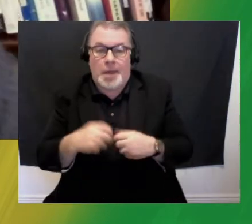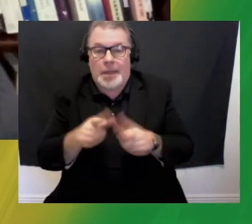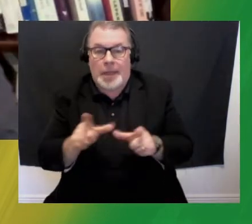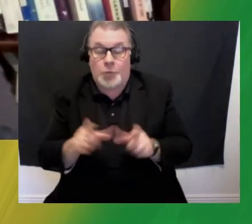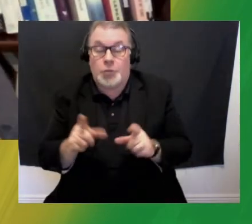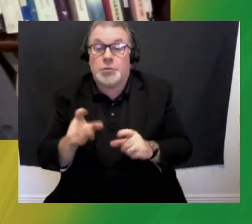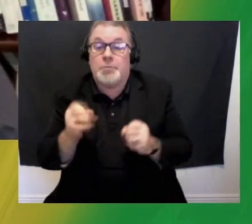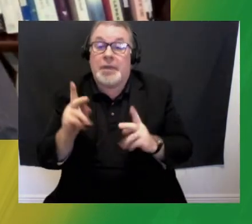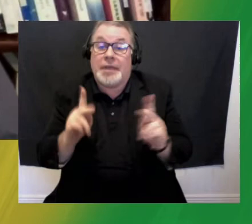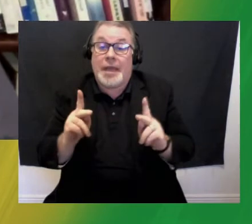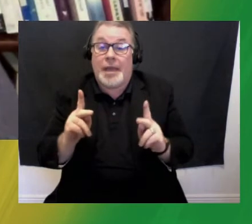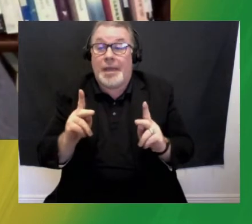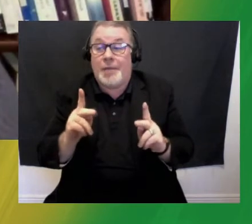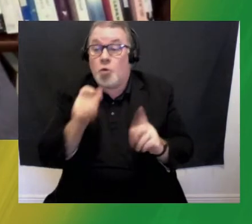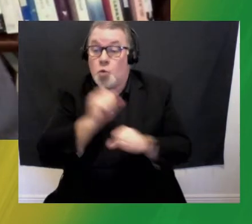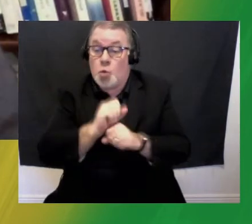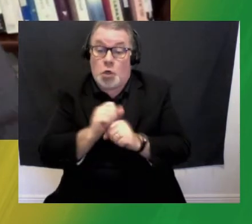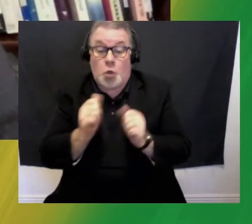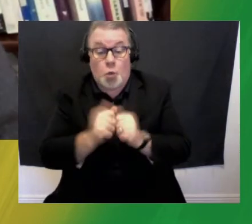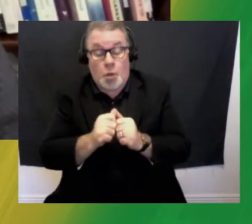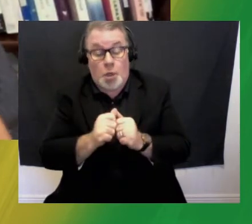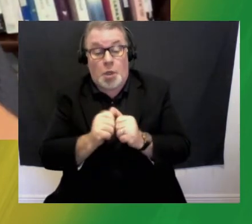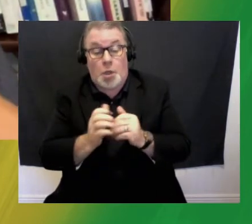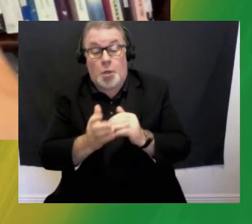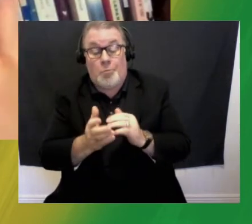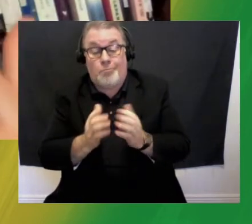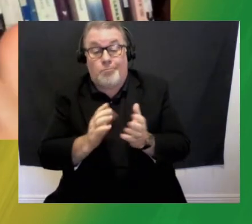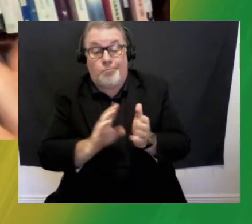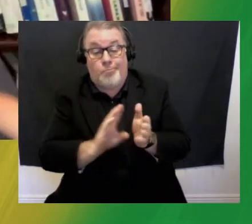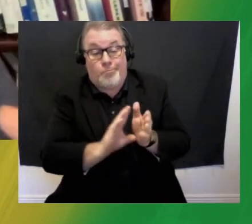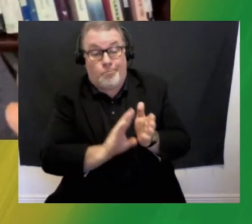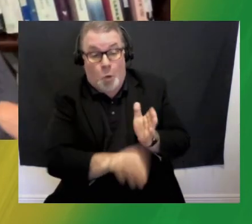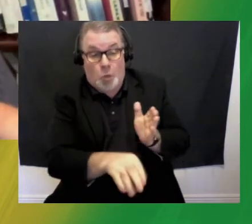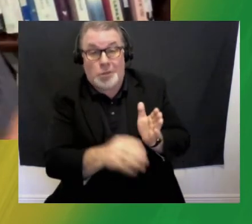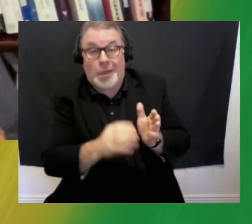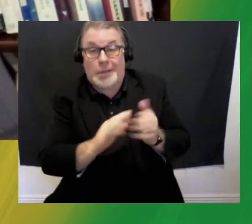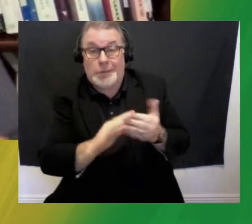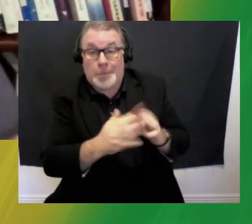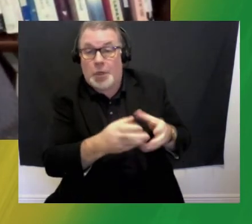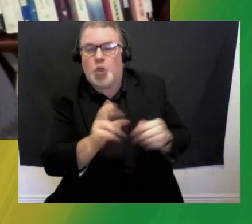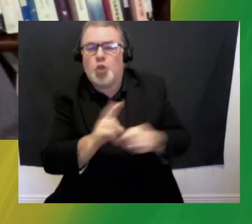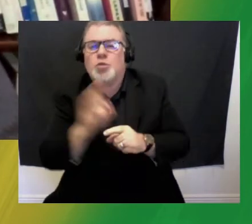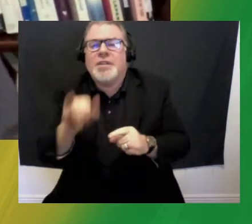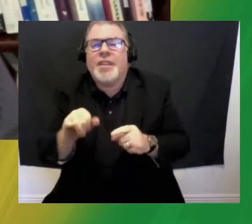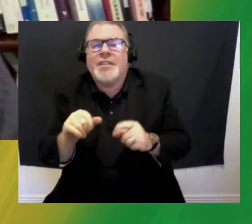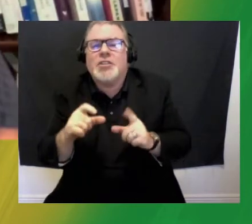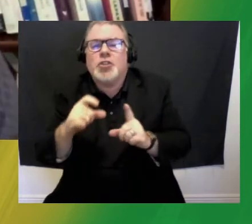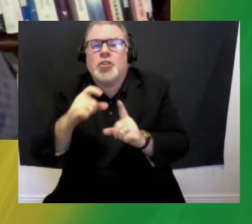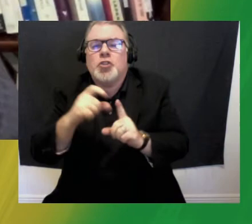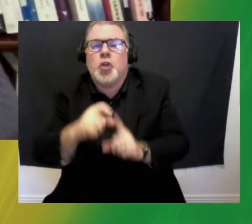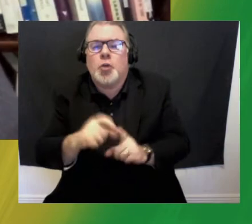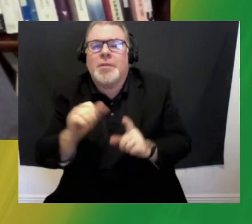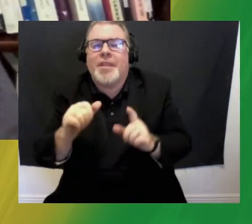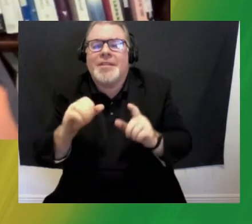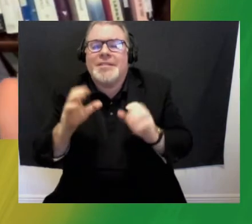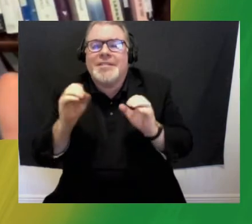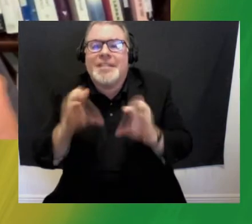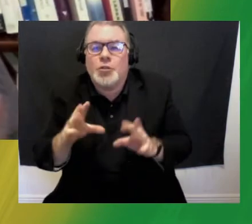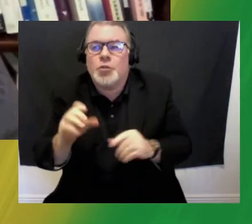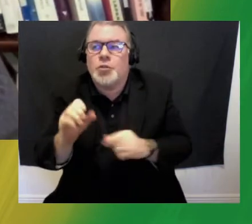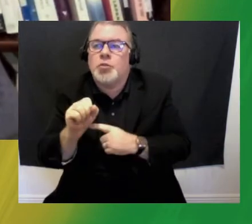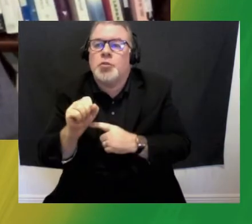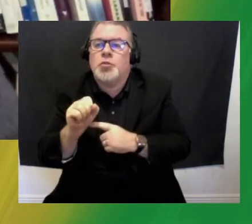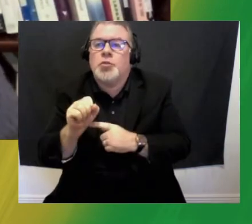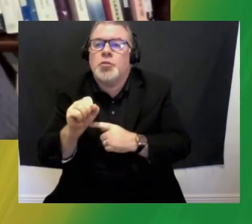were, working with marginalized communities or individuals will use terms. And again, these are teachers, these are social workers, these